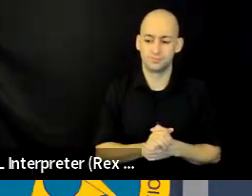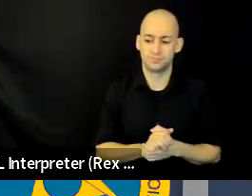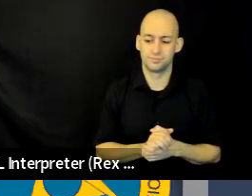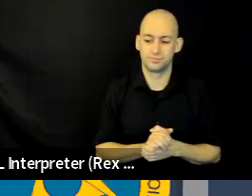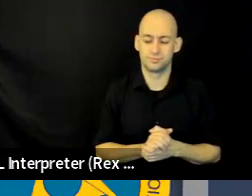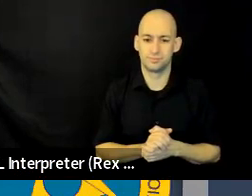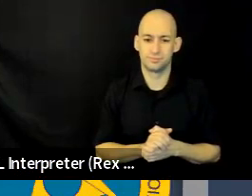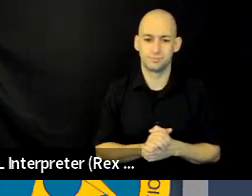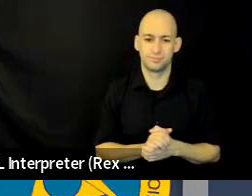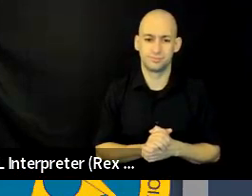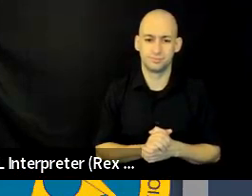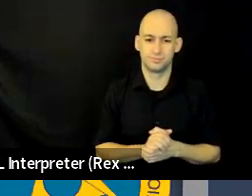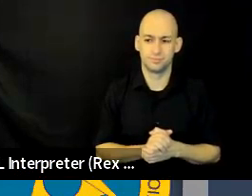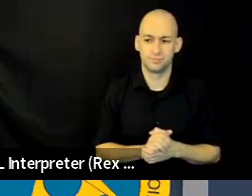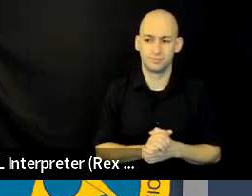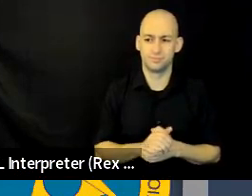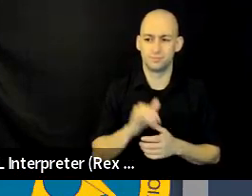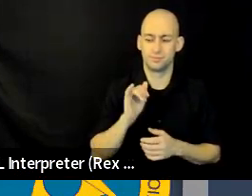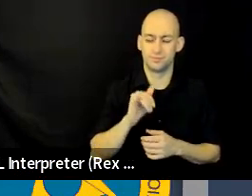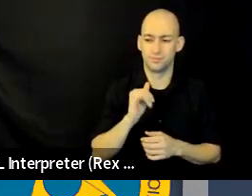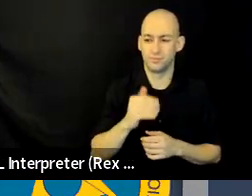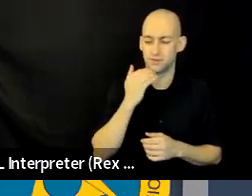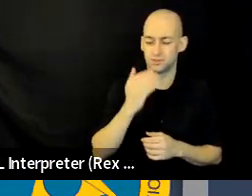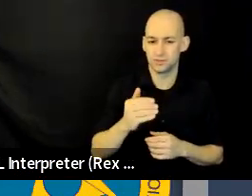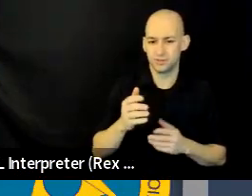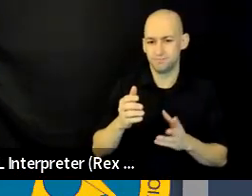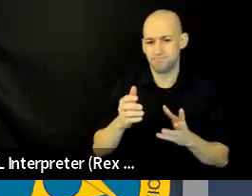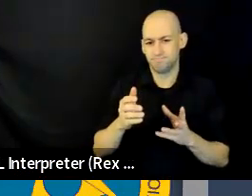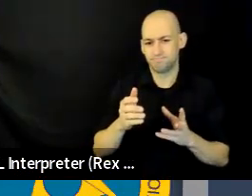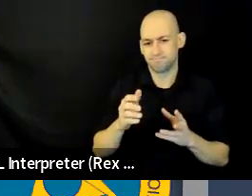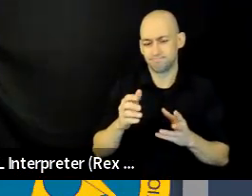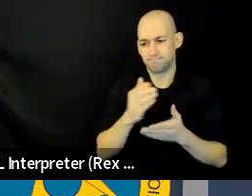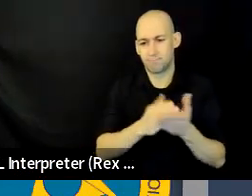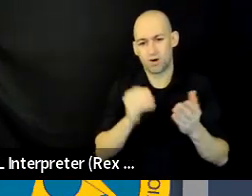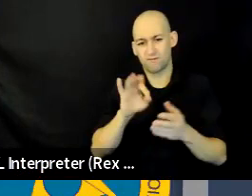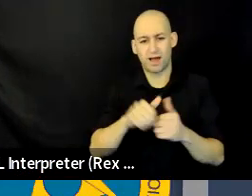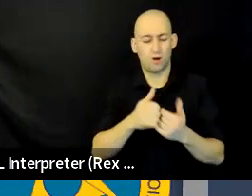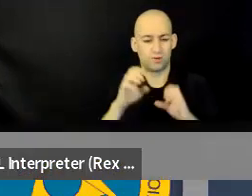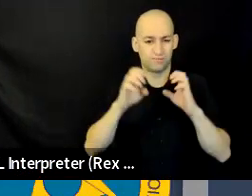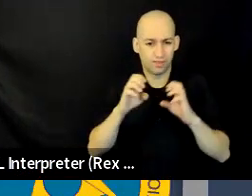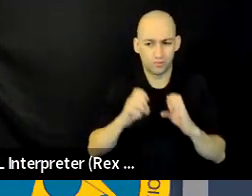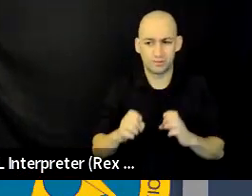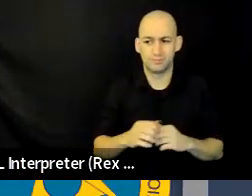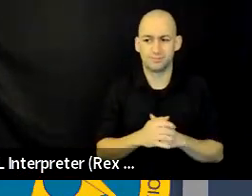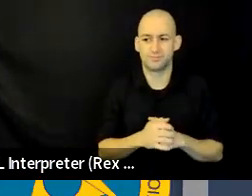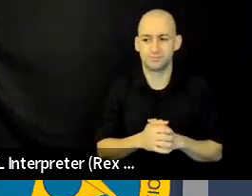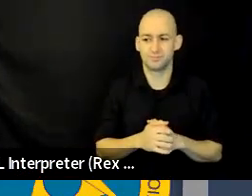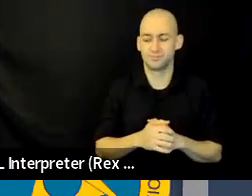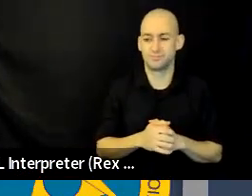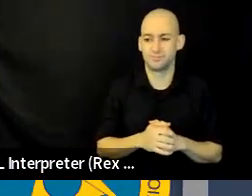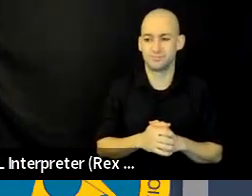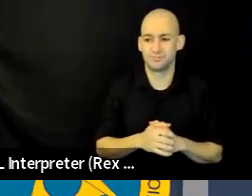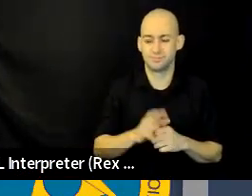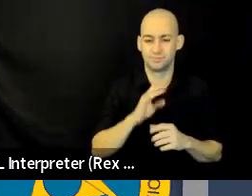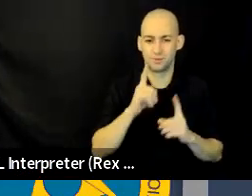important sort of element in how we evaluate projects. I just received, obviously, most of us did, the LAO